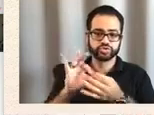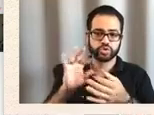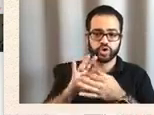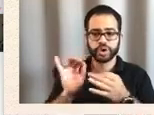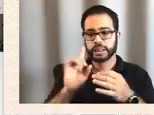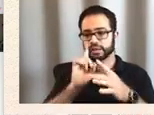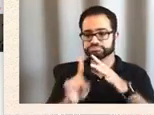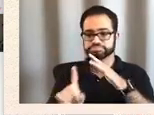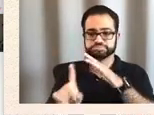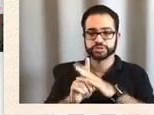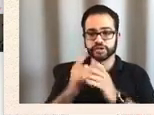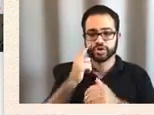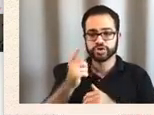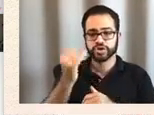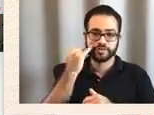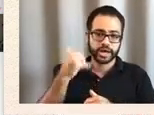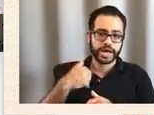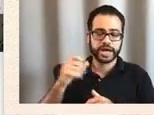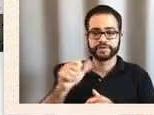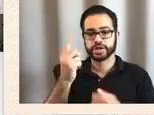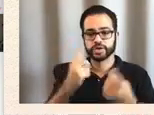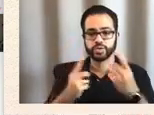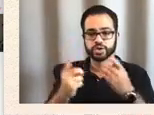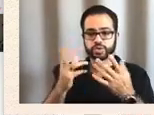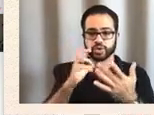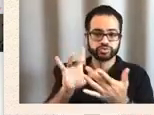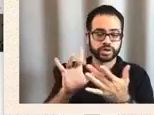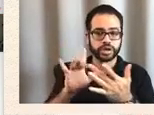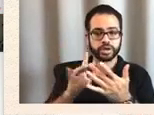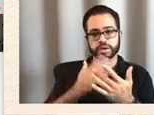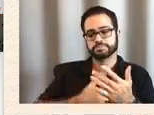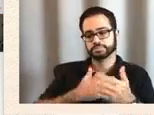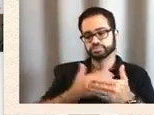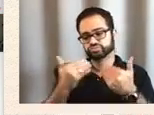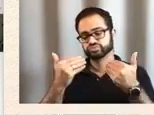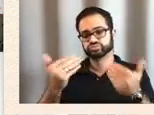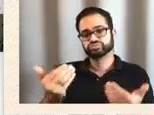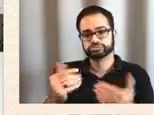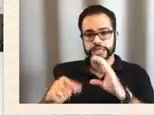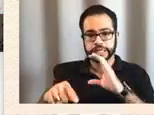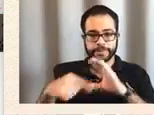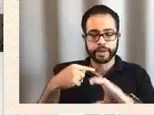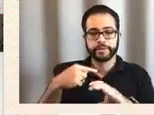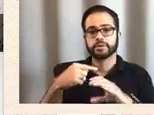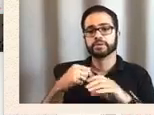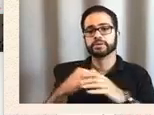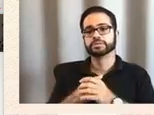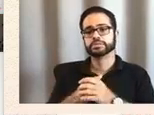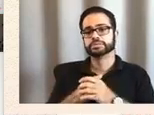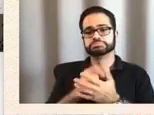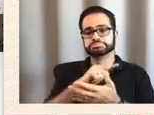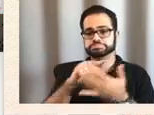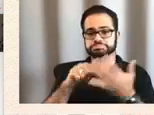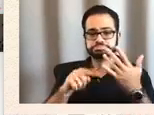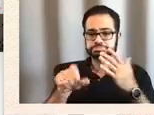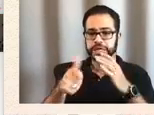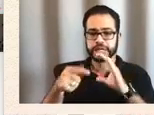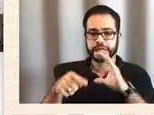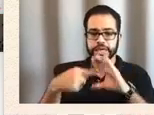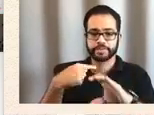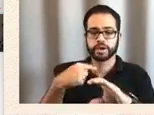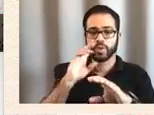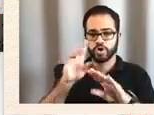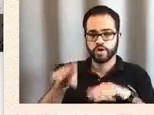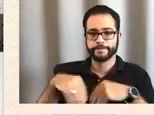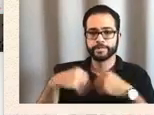have any questions, if you'd like to reach out, please feel free to email us through any of these emails. It will be provided, or